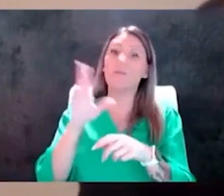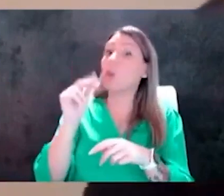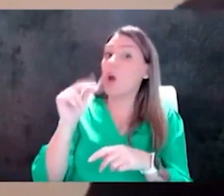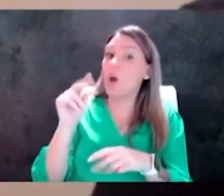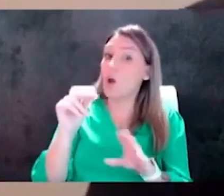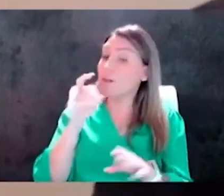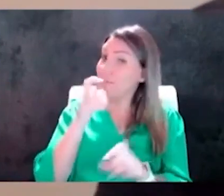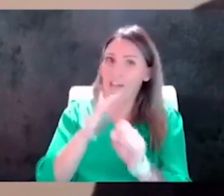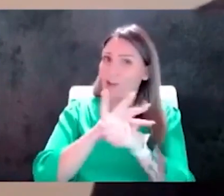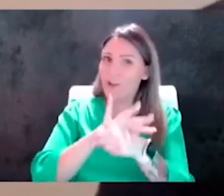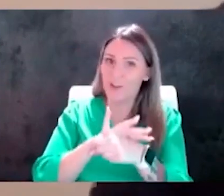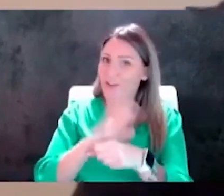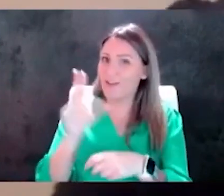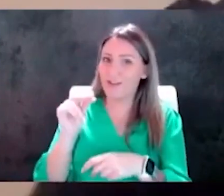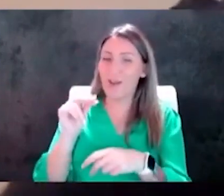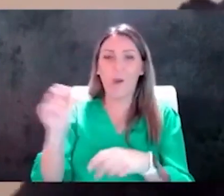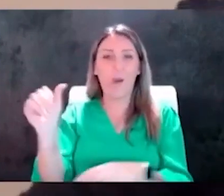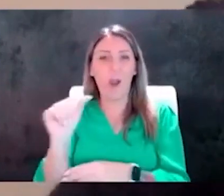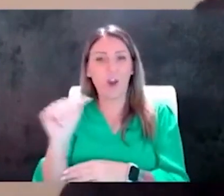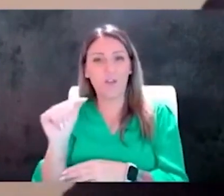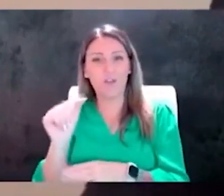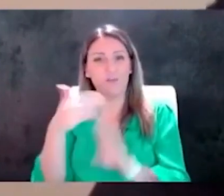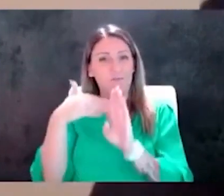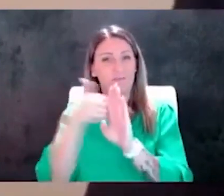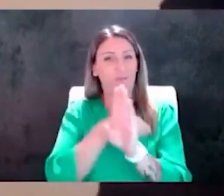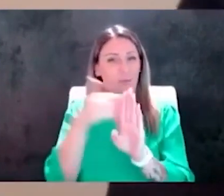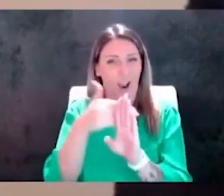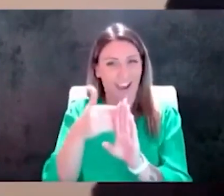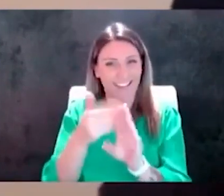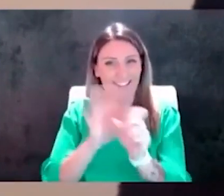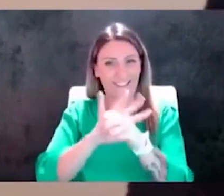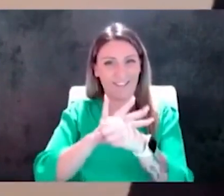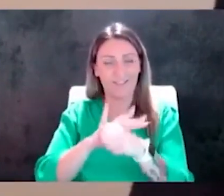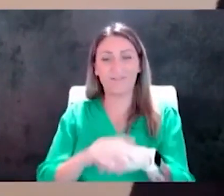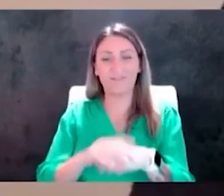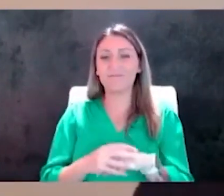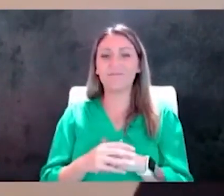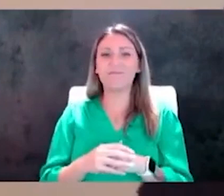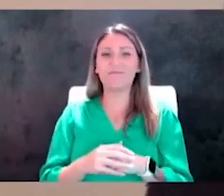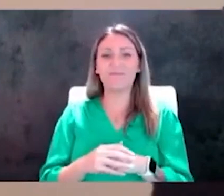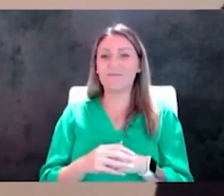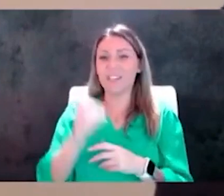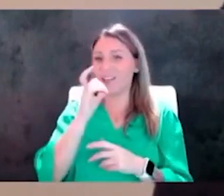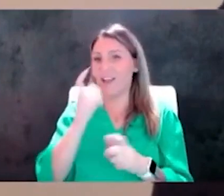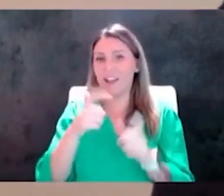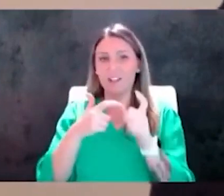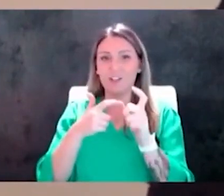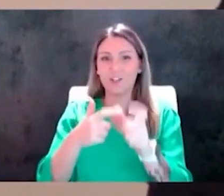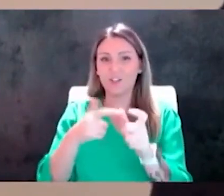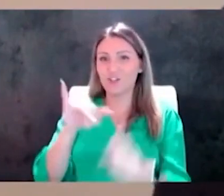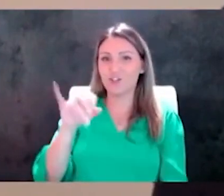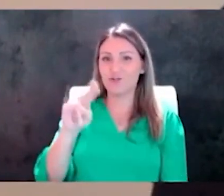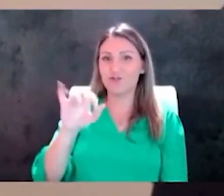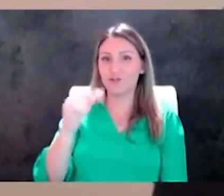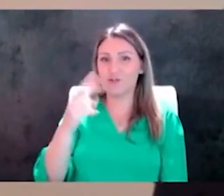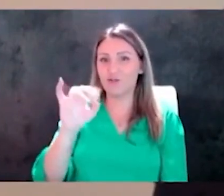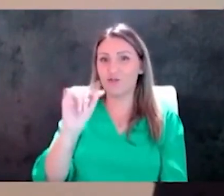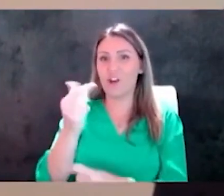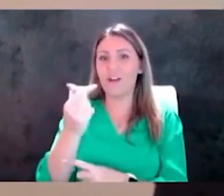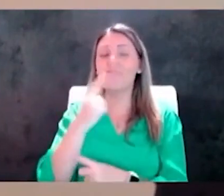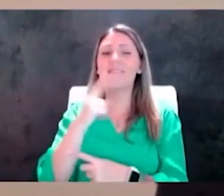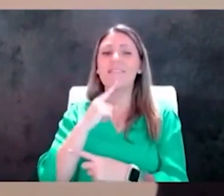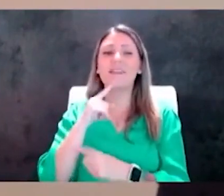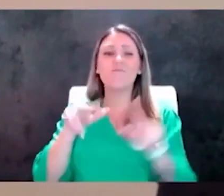not from that. The arthritis was prior to COVID. So I haven't been jogging. I'm just walking right now and pushing the stroller up